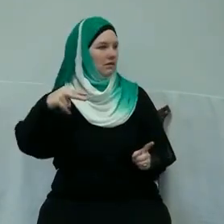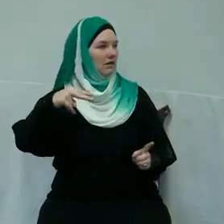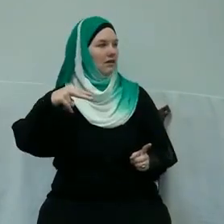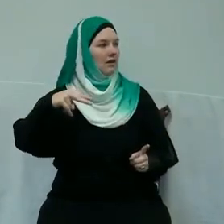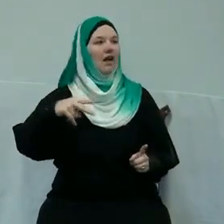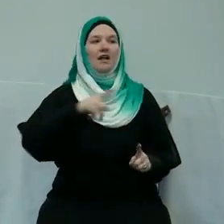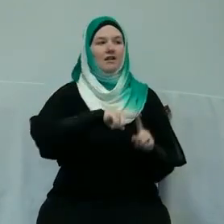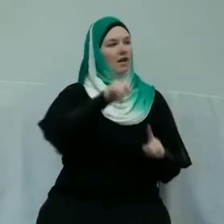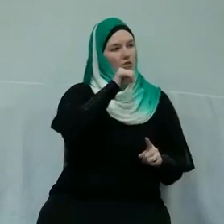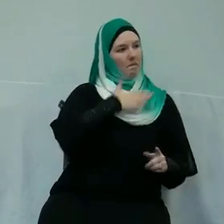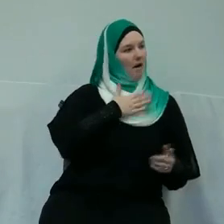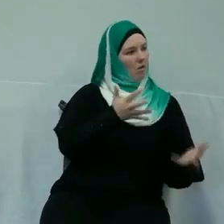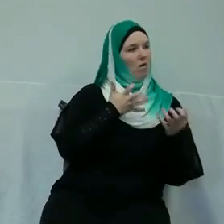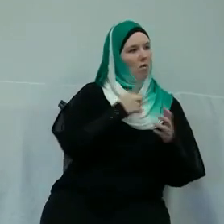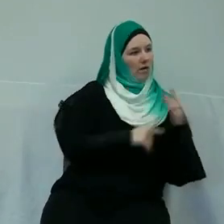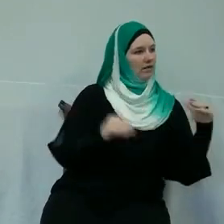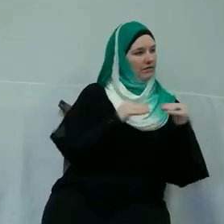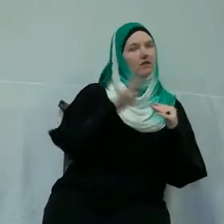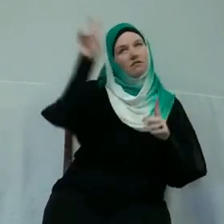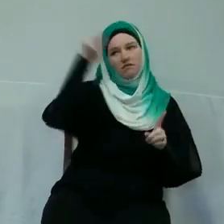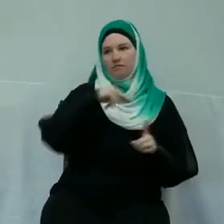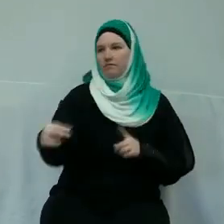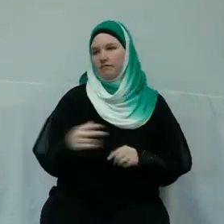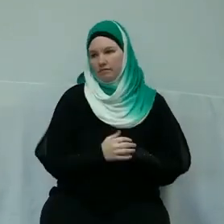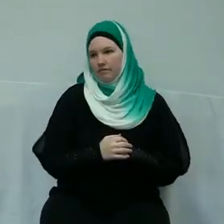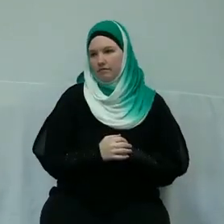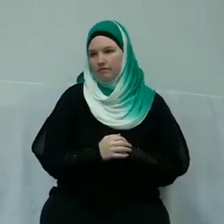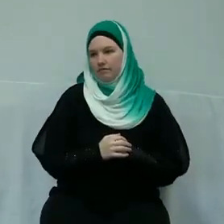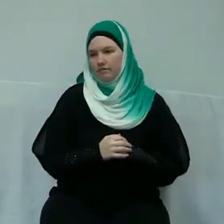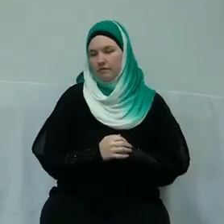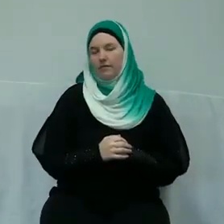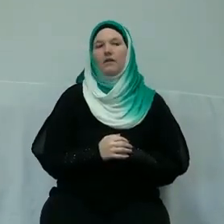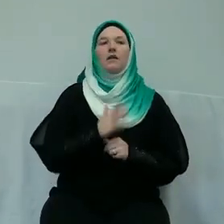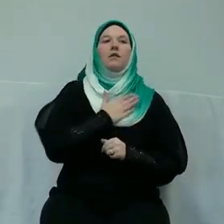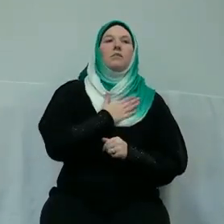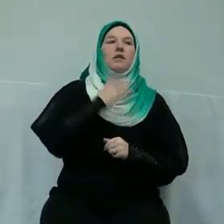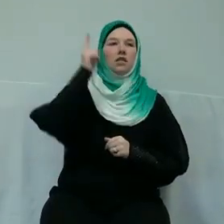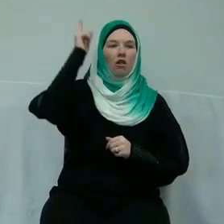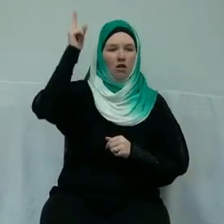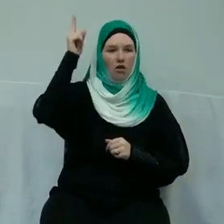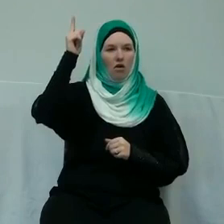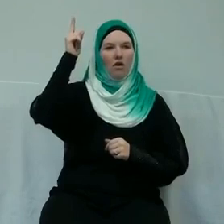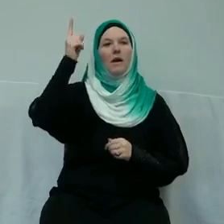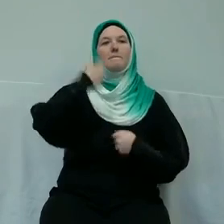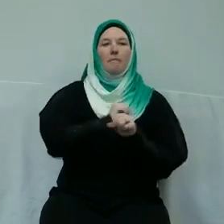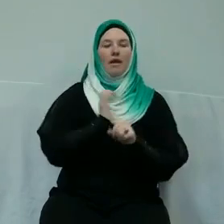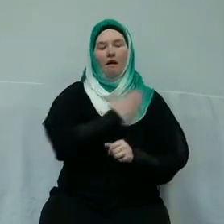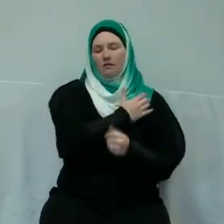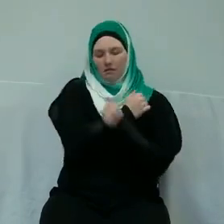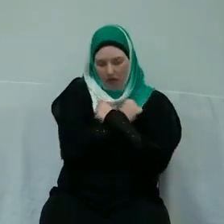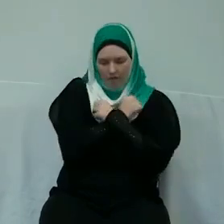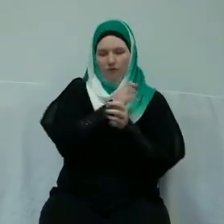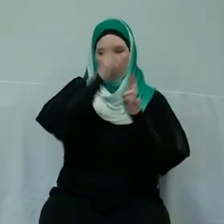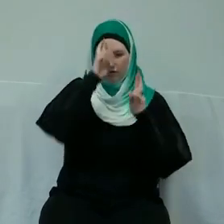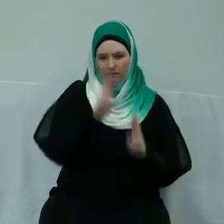not according to my desires. Not according to my desires. May Allah subhanahu wa ta'ala make us love and